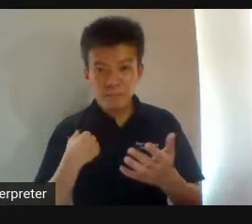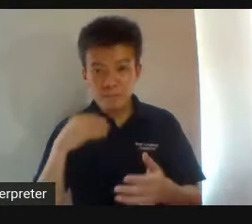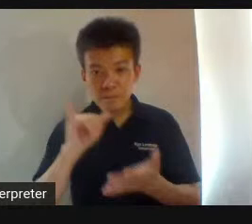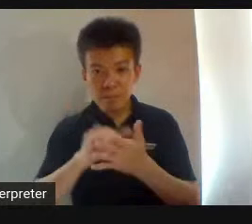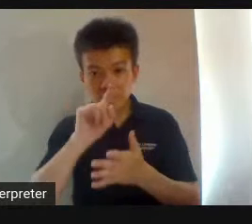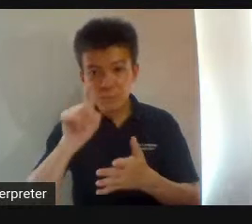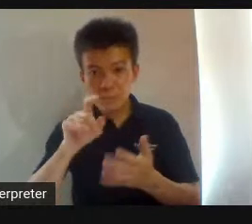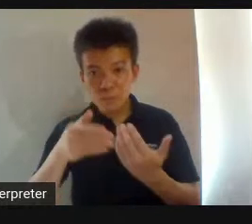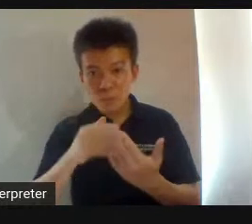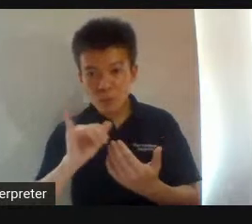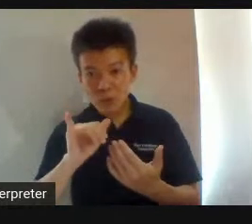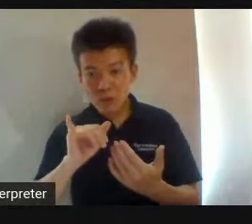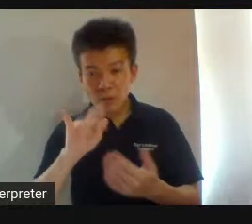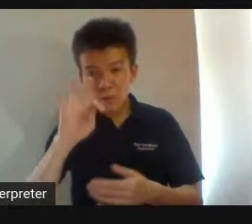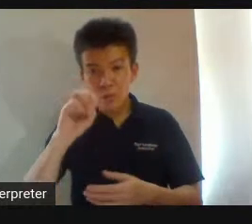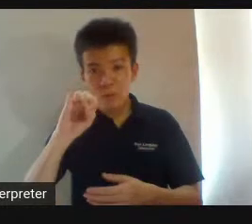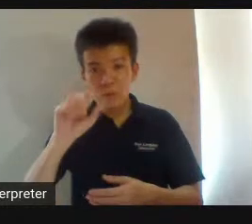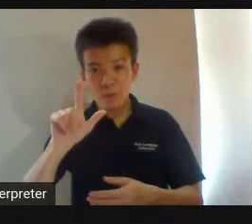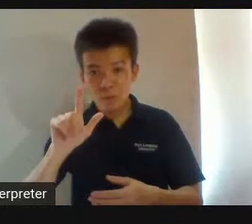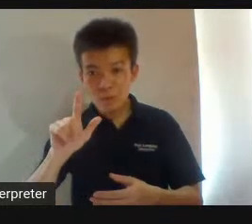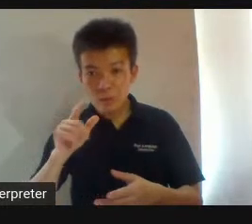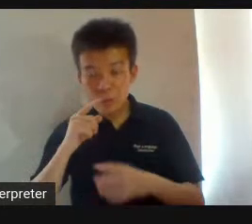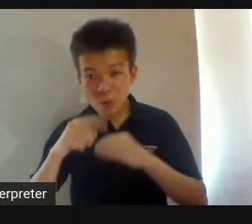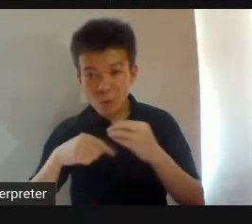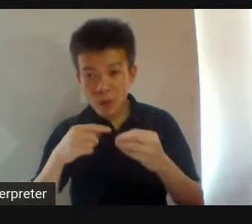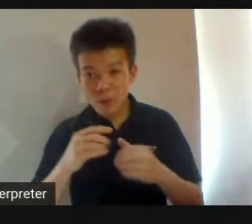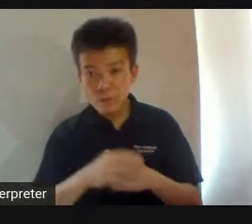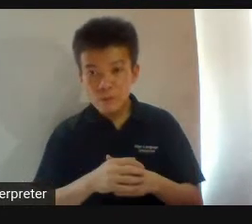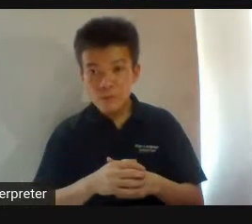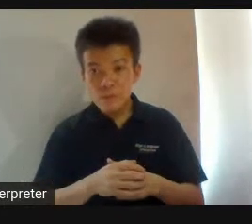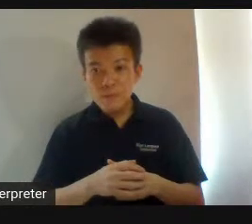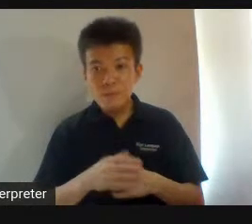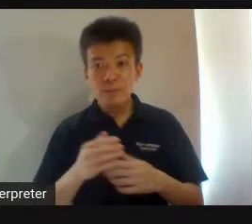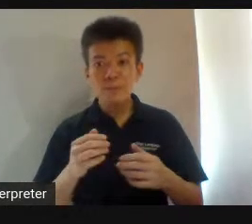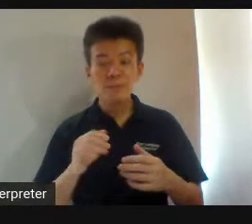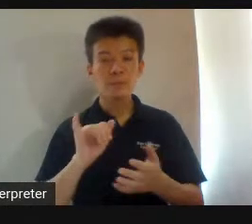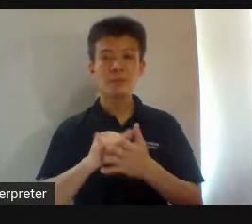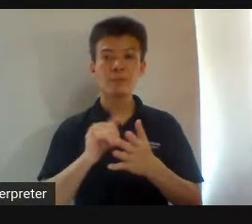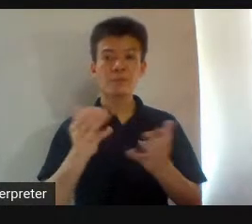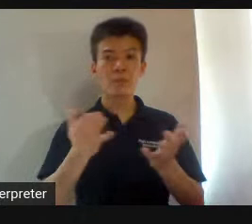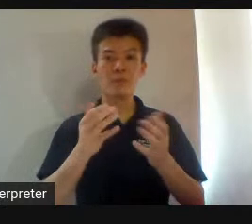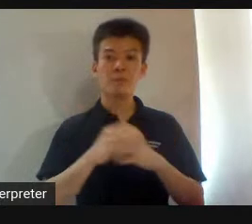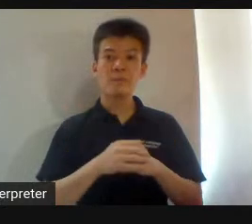is almost like the foil to what we've just been talking about, which is what